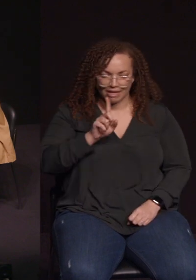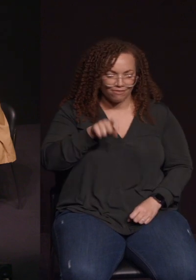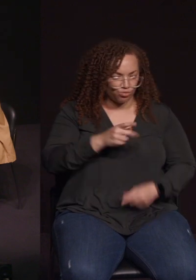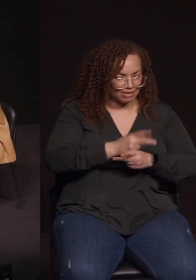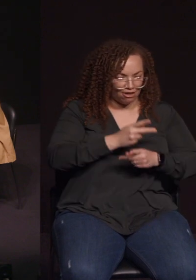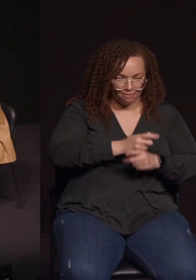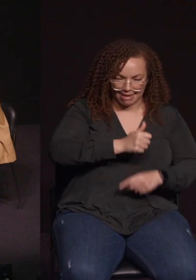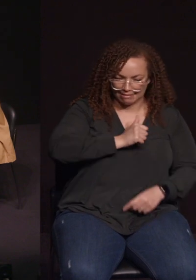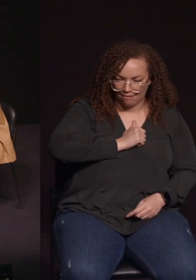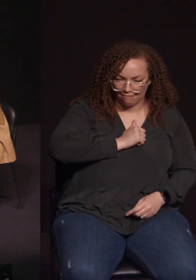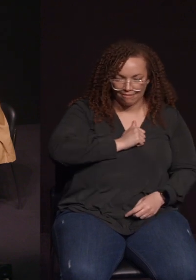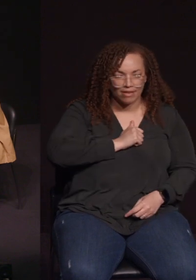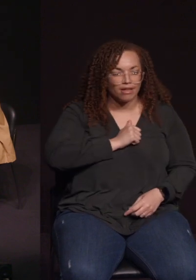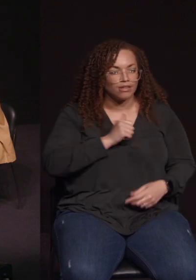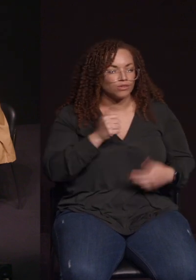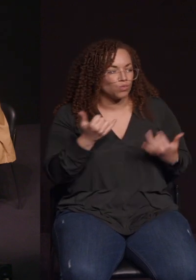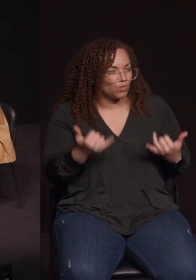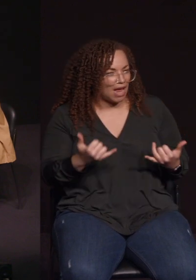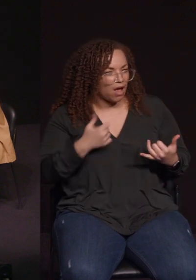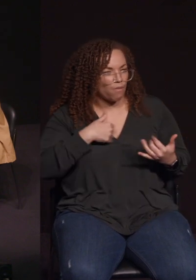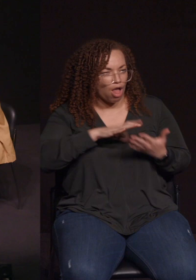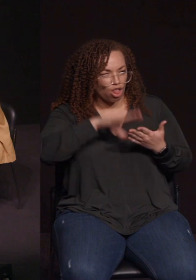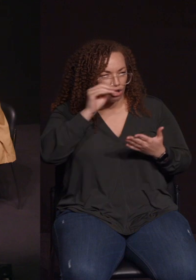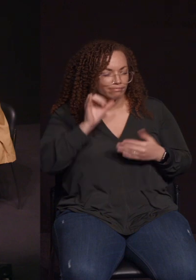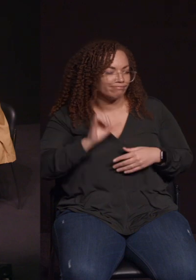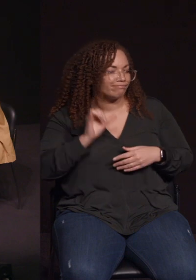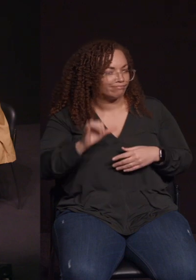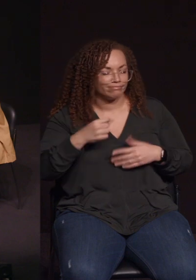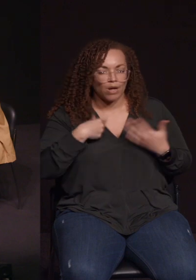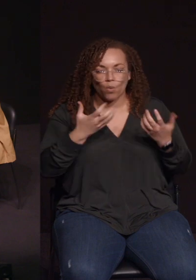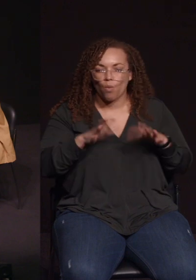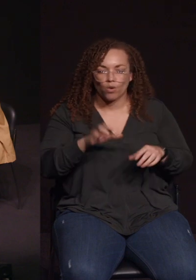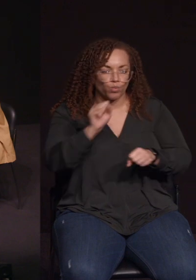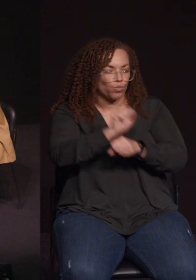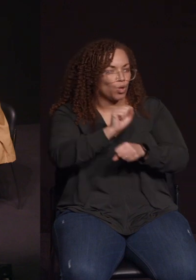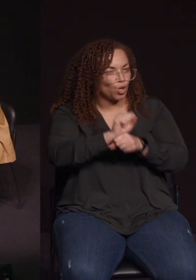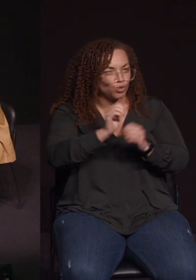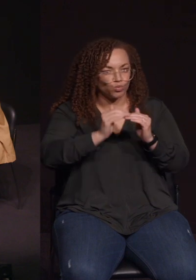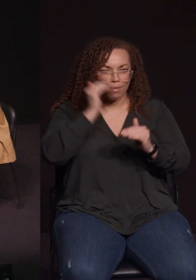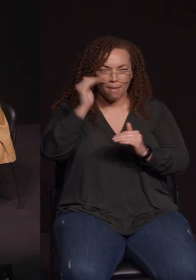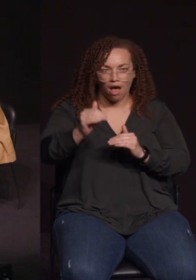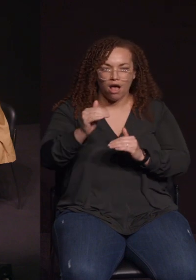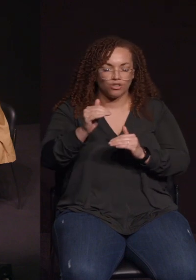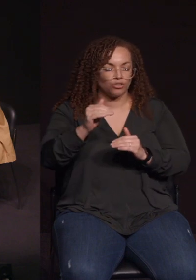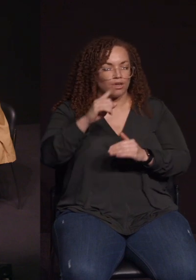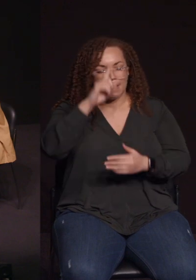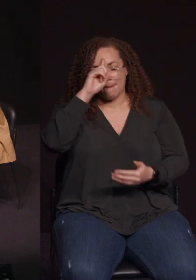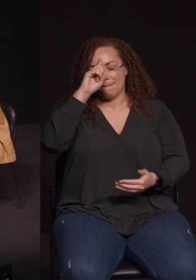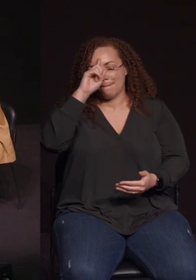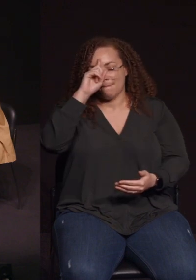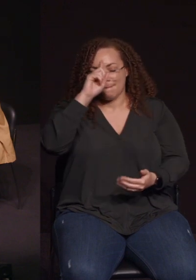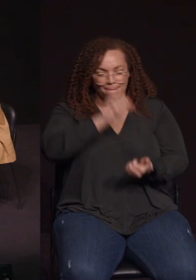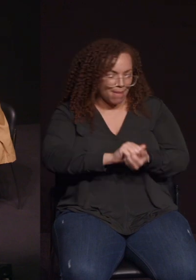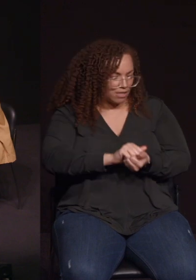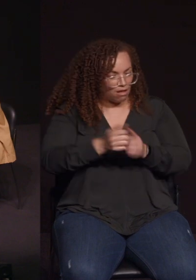want to overwork myself and end up passing out, dying. And guess what he does? He